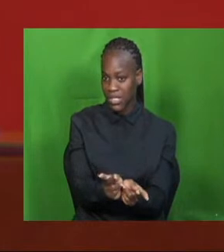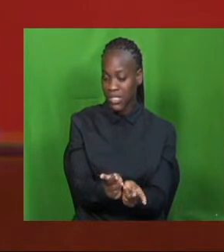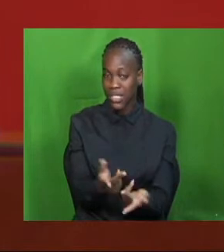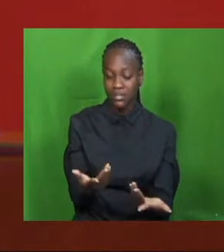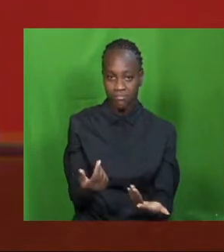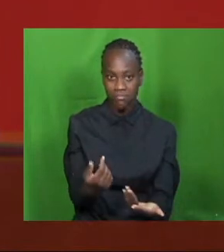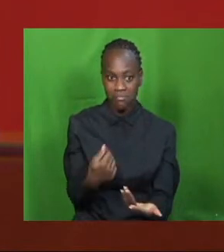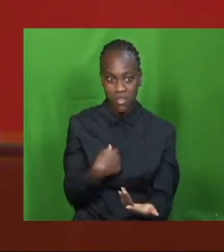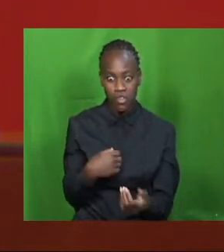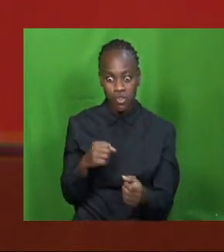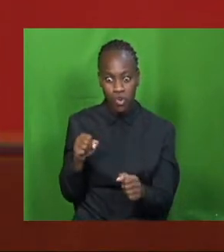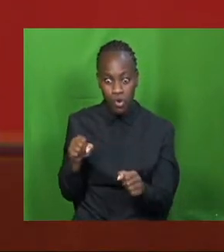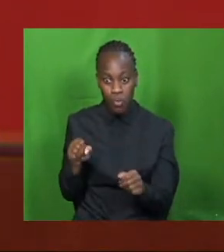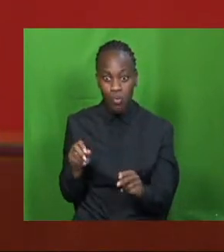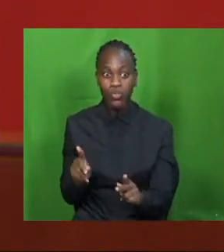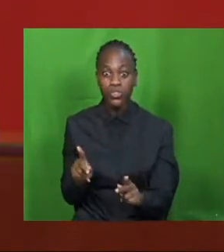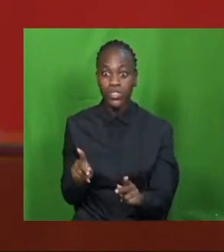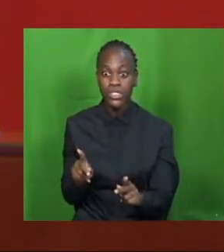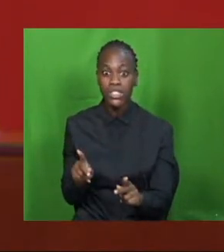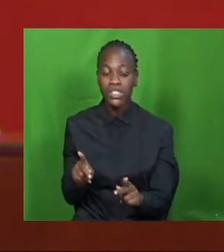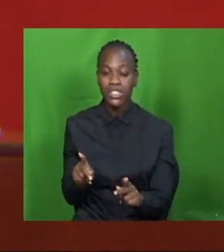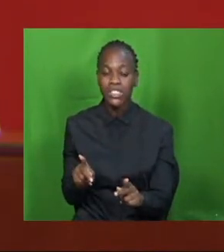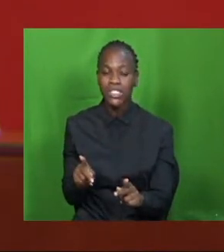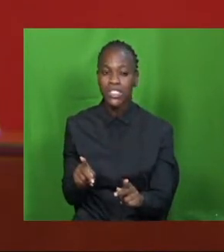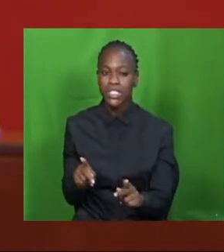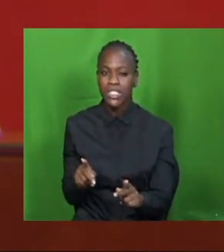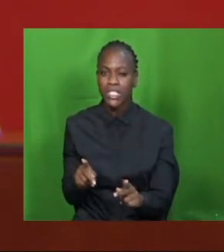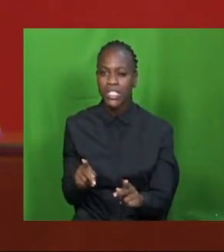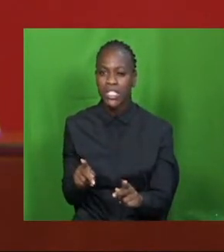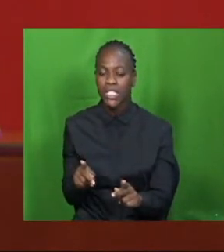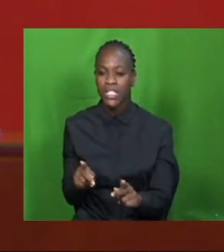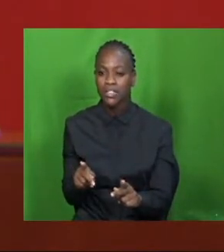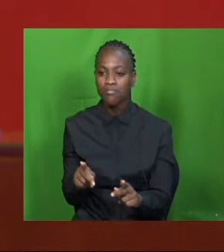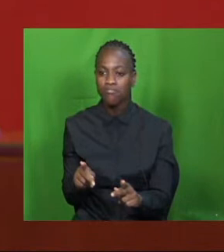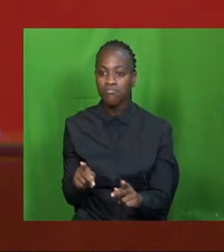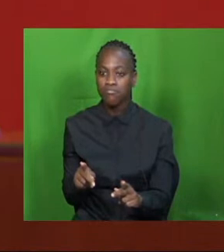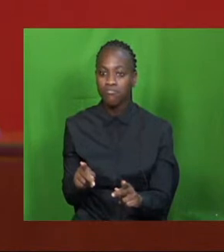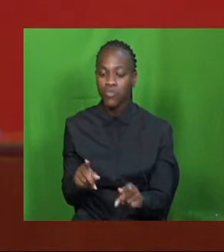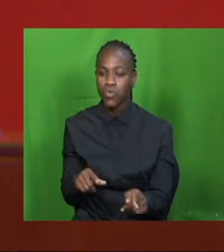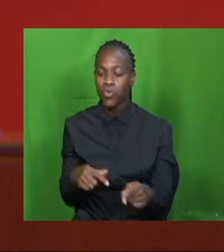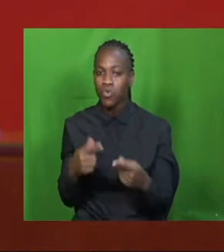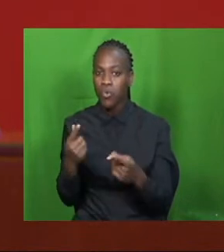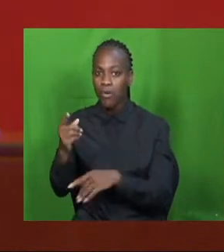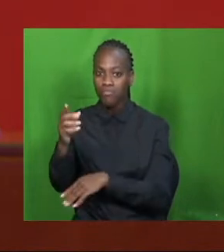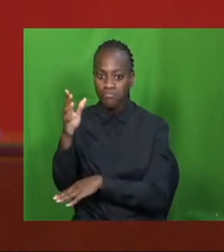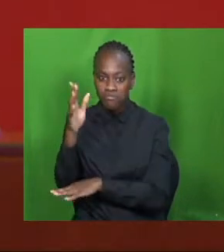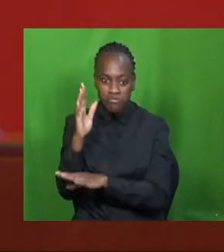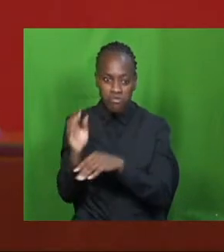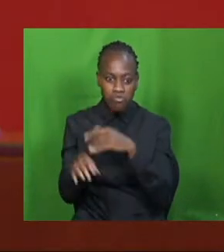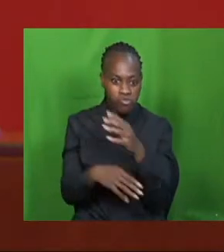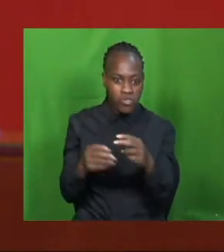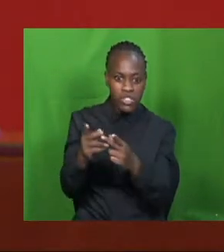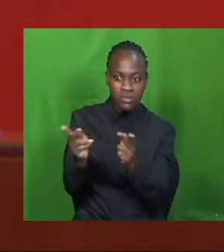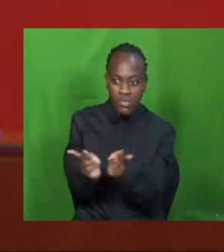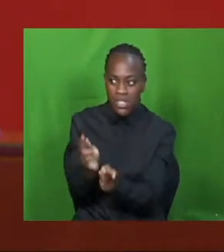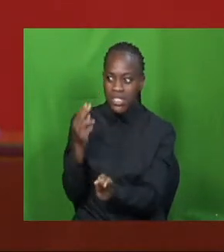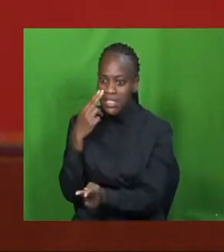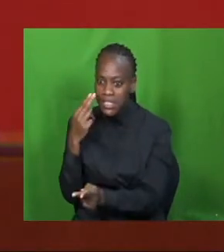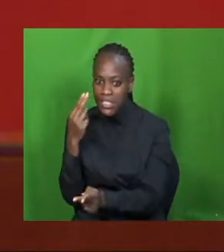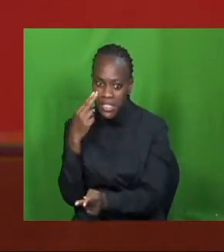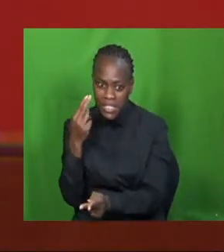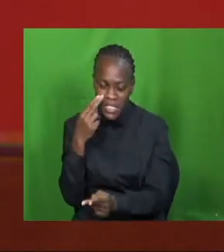the CPC, Commonwealth Parliamentary Conference, next year. That's international. And in view of that,